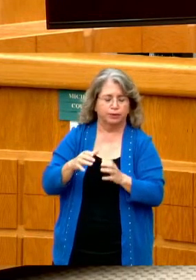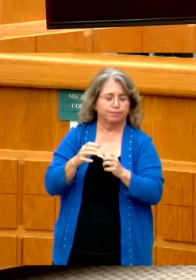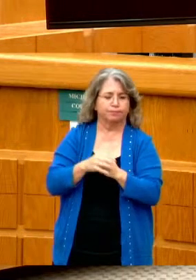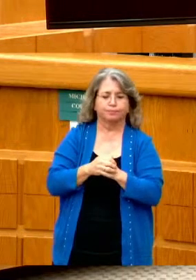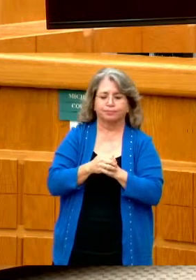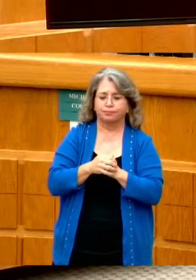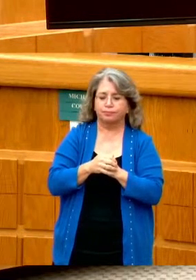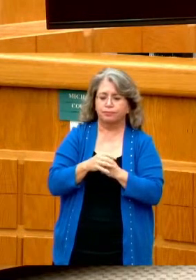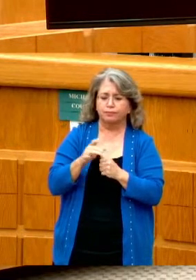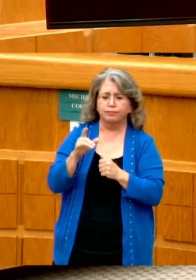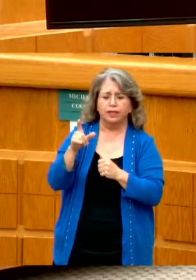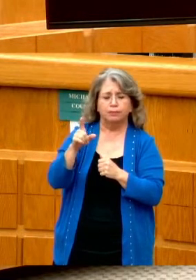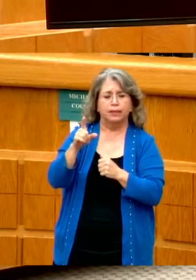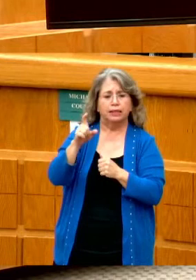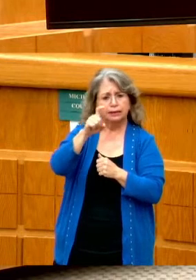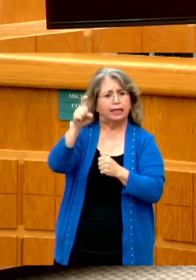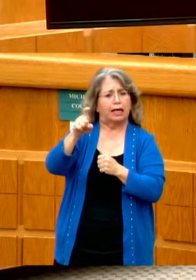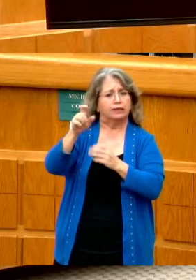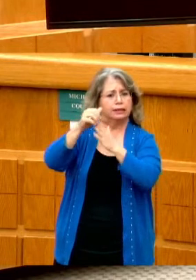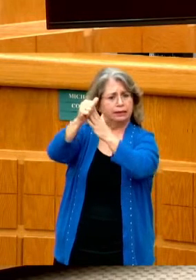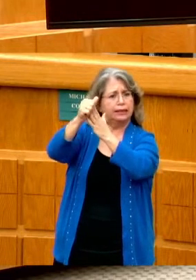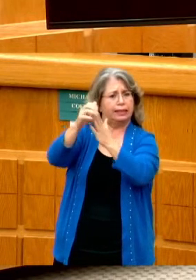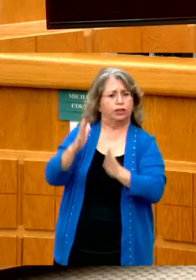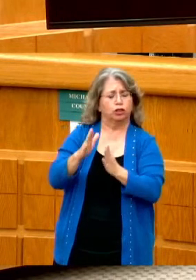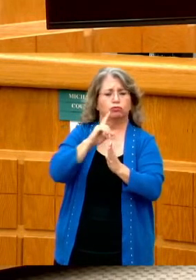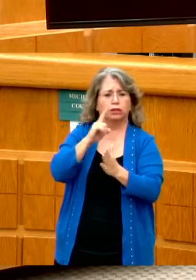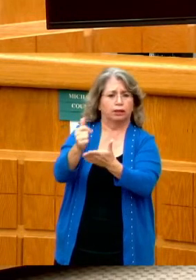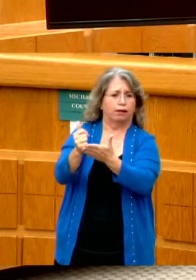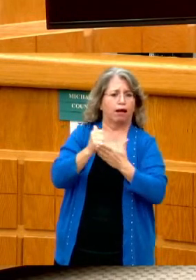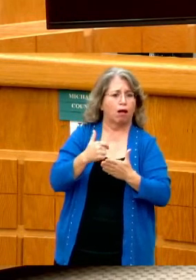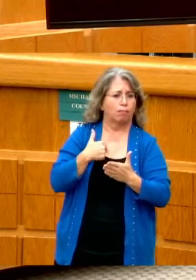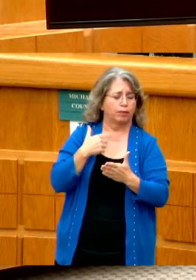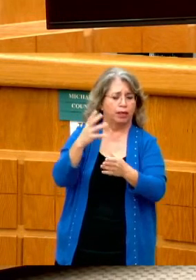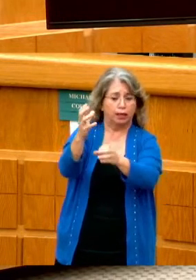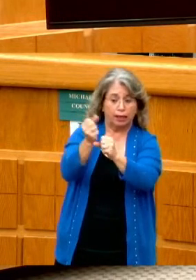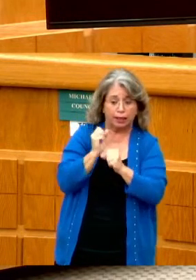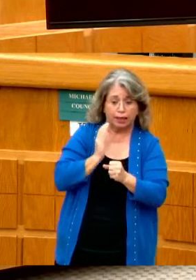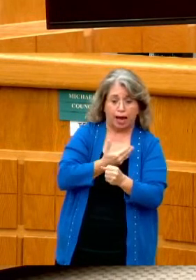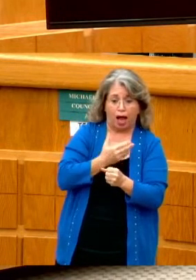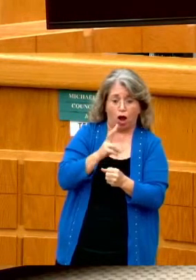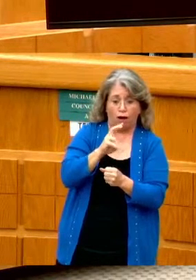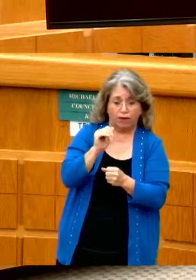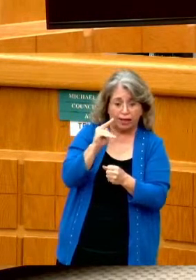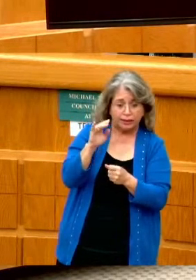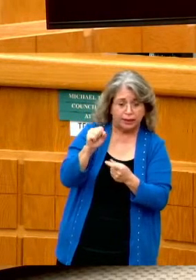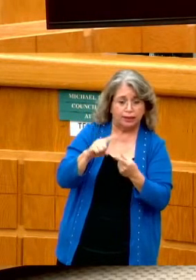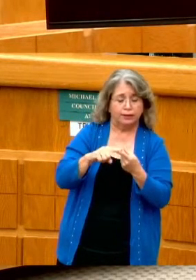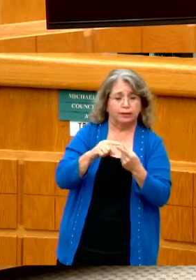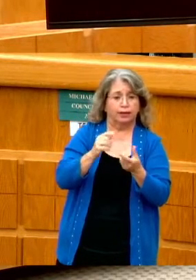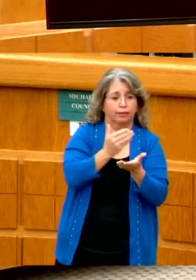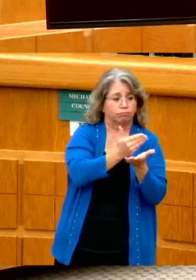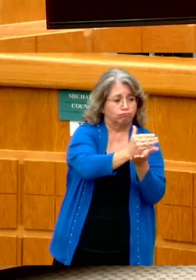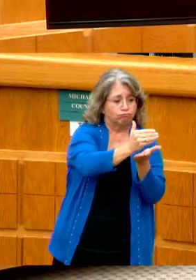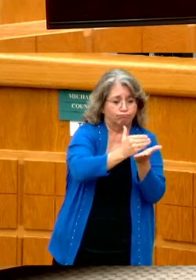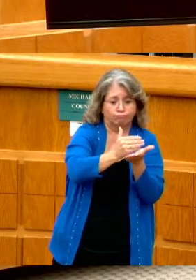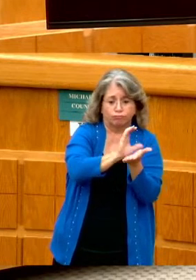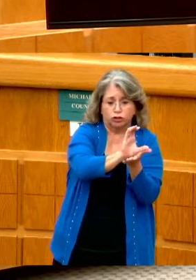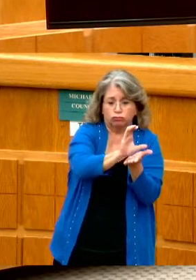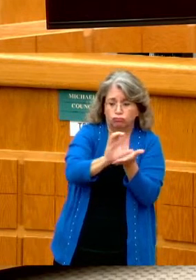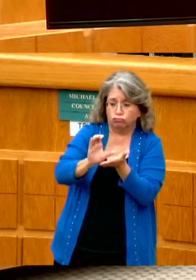getting information and vaccines distributed to our city county health department, our hospitals,